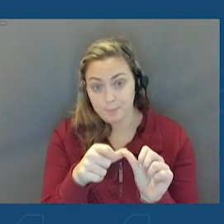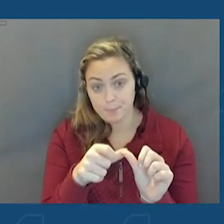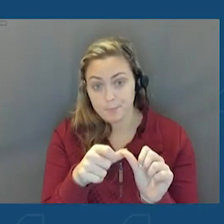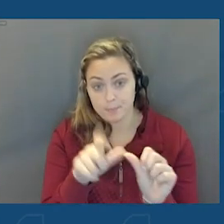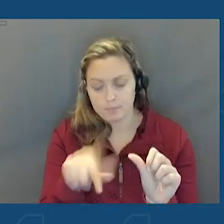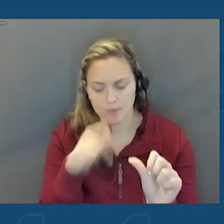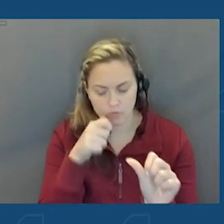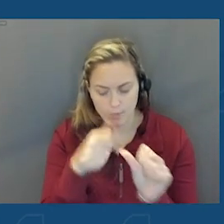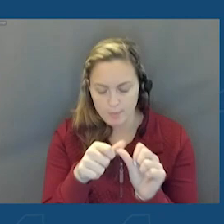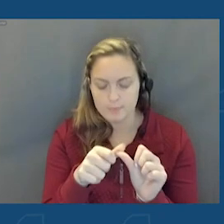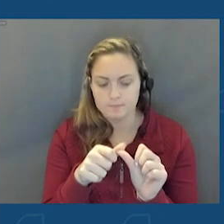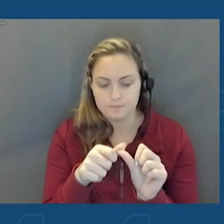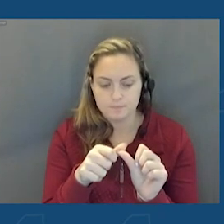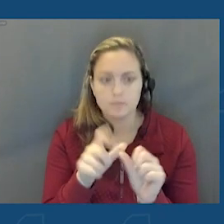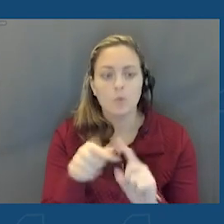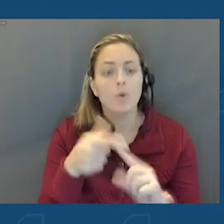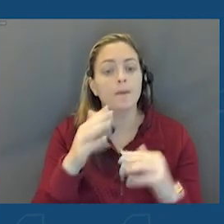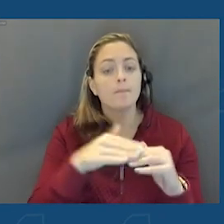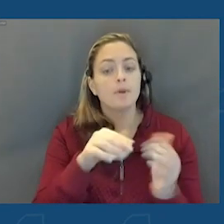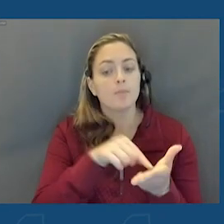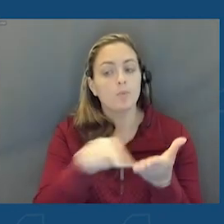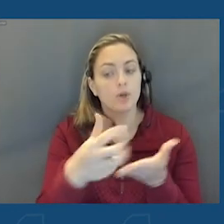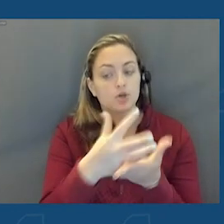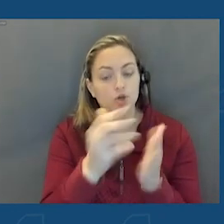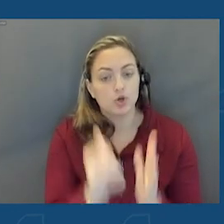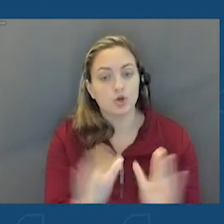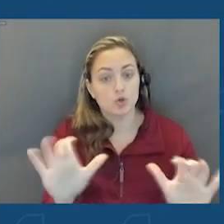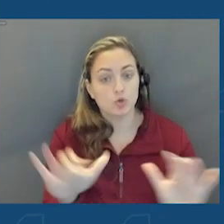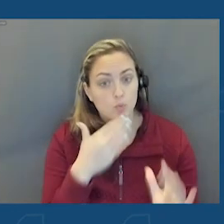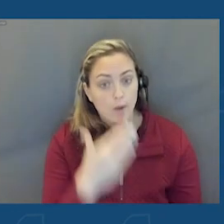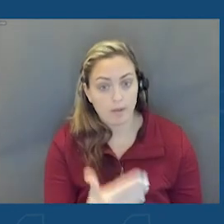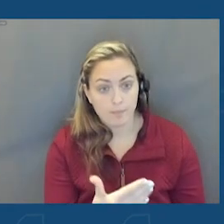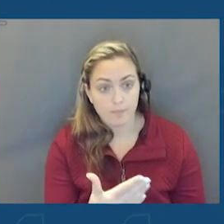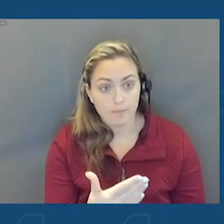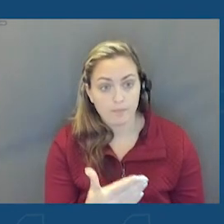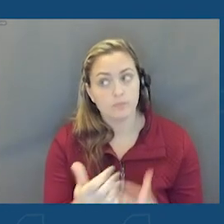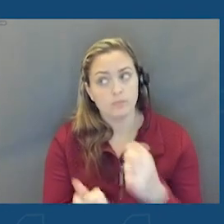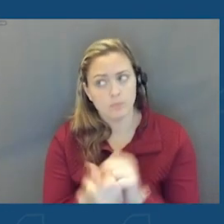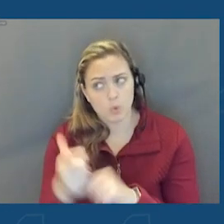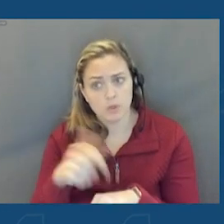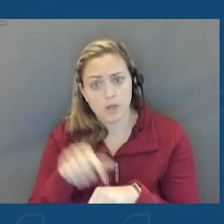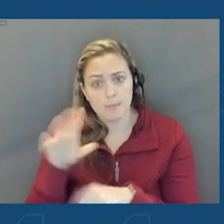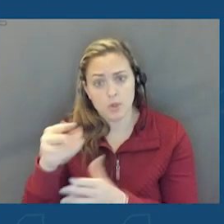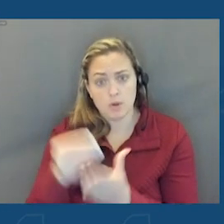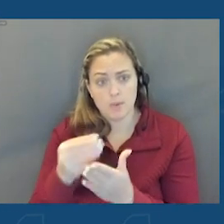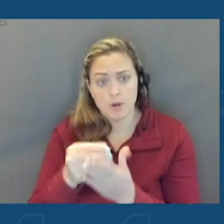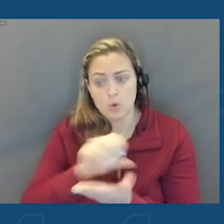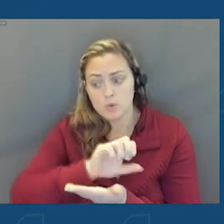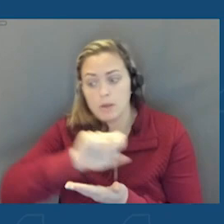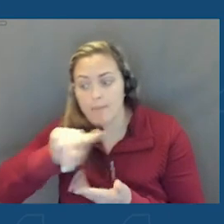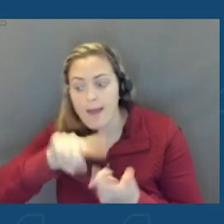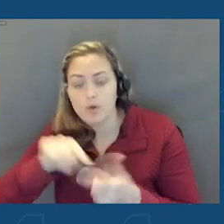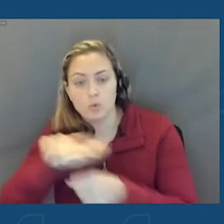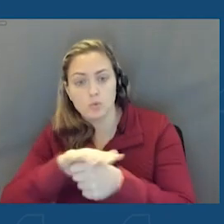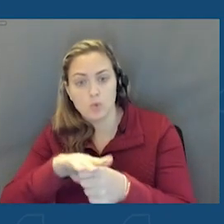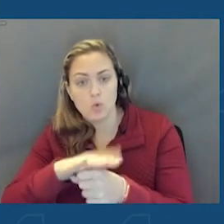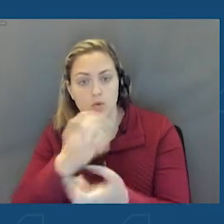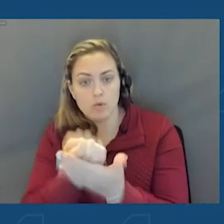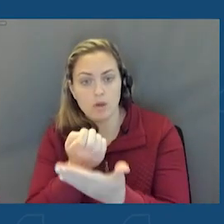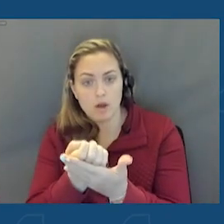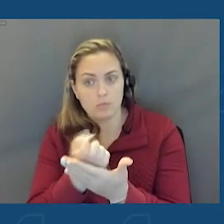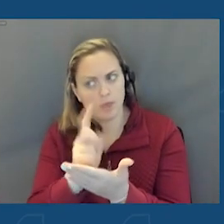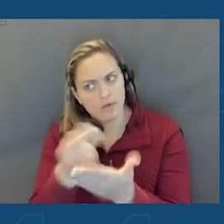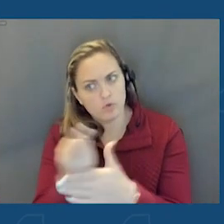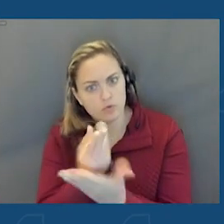remember, when minimum wage earners do well, most of the time their money goes right back into the local economy. They have to spend it,